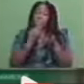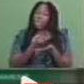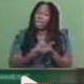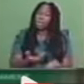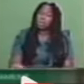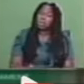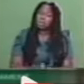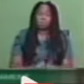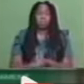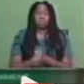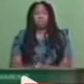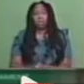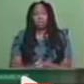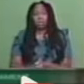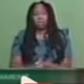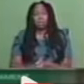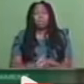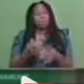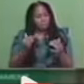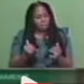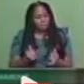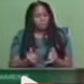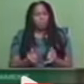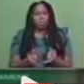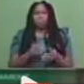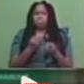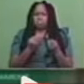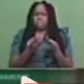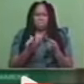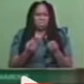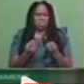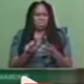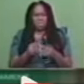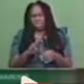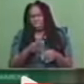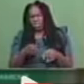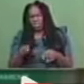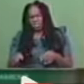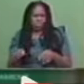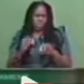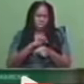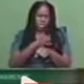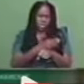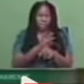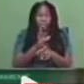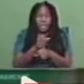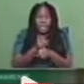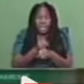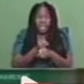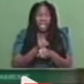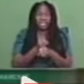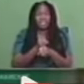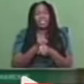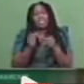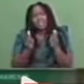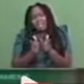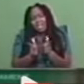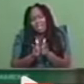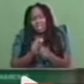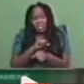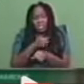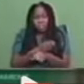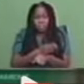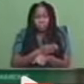30%. Economies of scale will wipe out many of these small firms. The big players with a 400 quota, they will